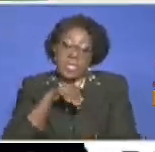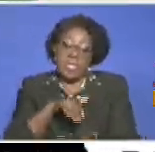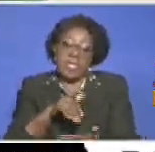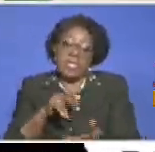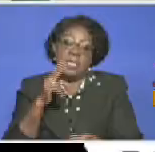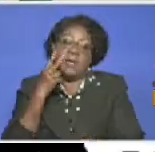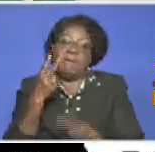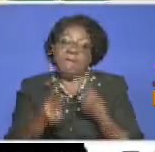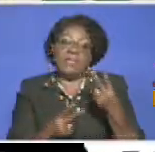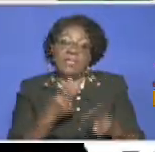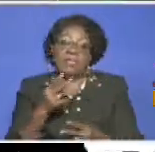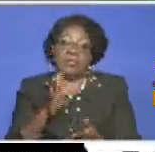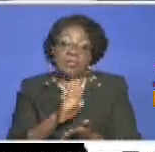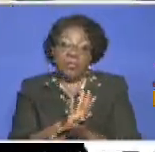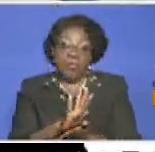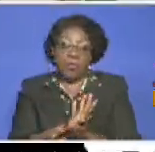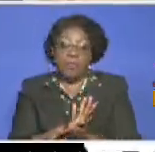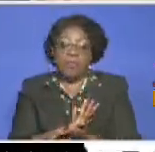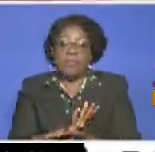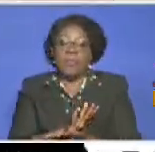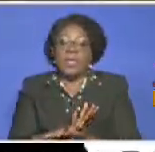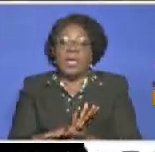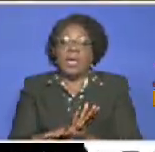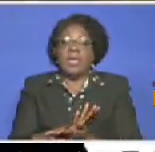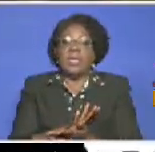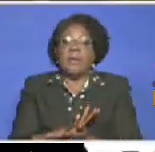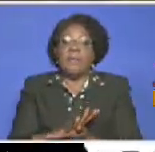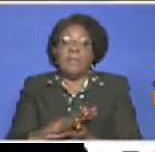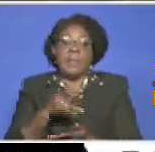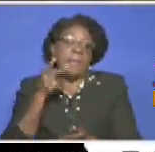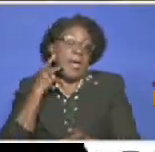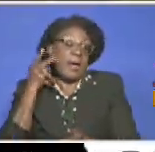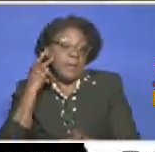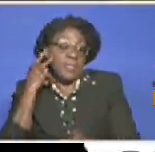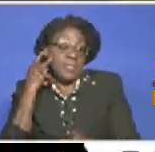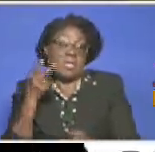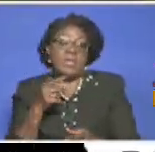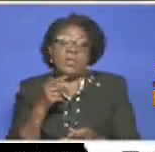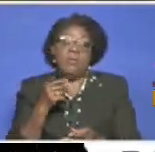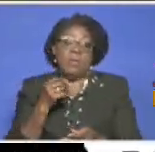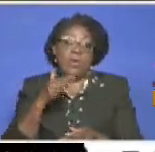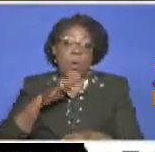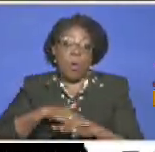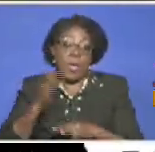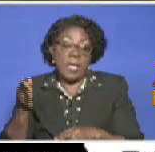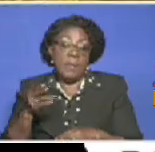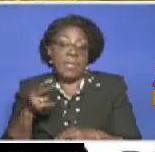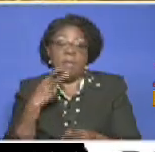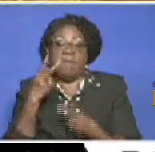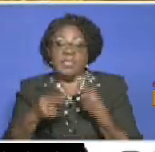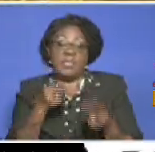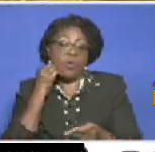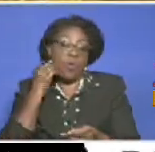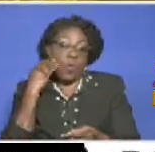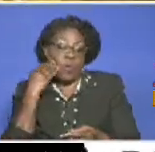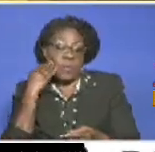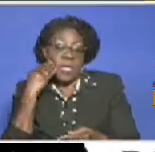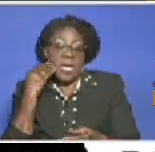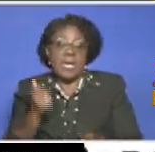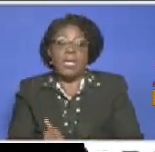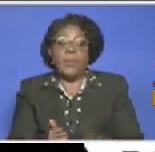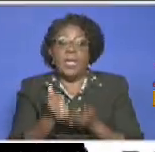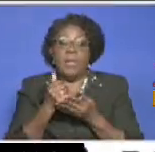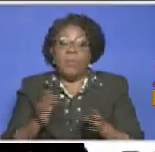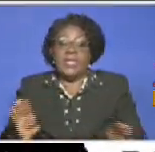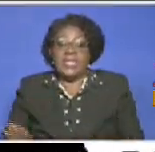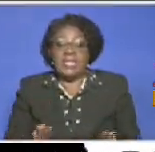If they're not doing what they ought to do at home, the parents would call me. I'd go and visit the home, and sometimes I give push-ups in the home. Youngsters Renicia